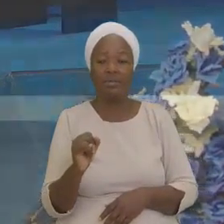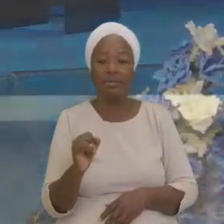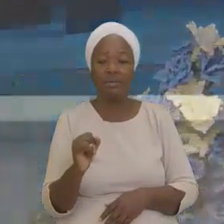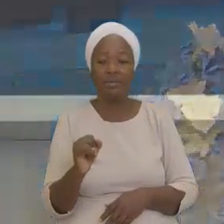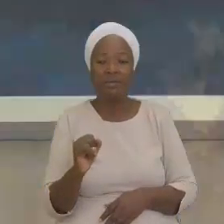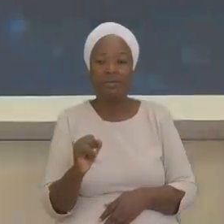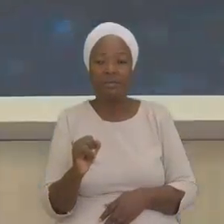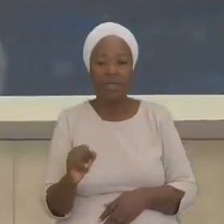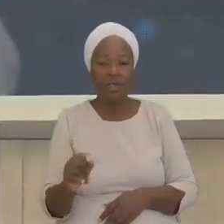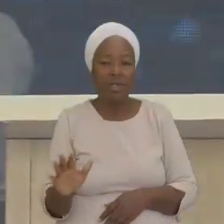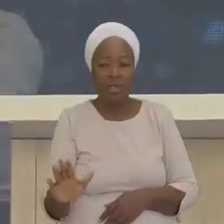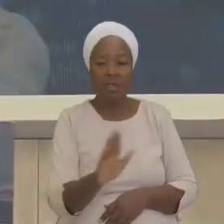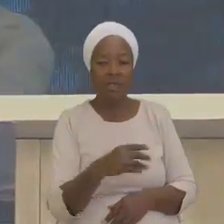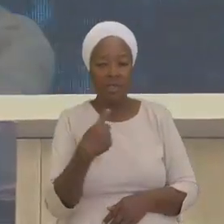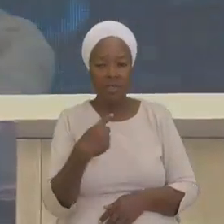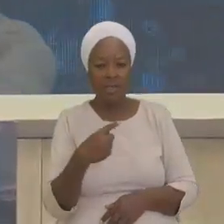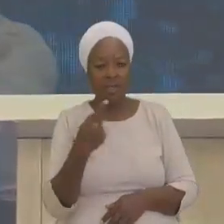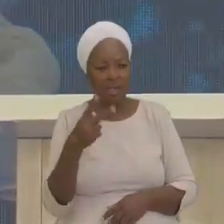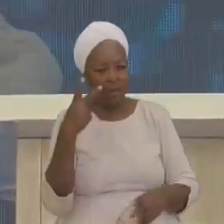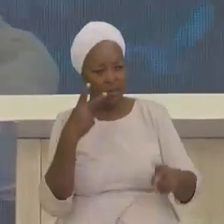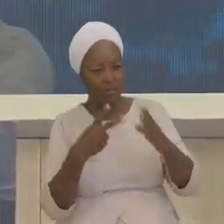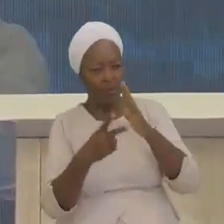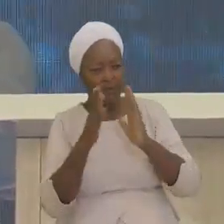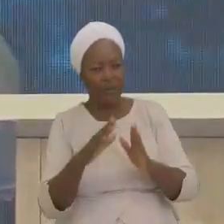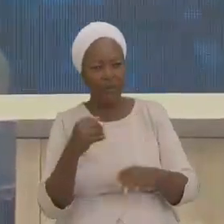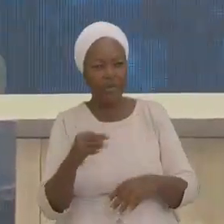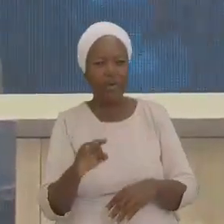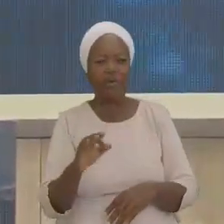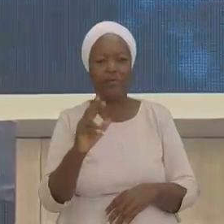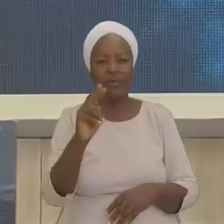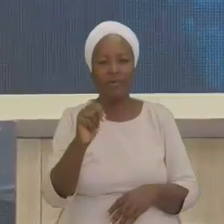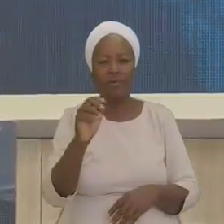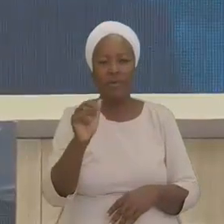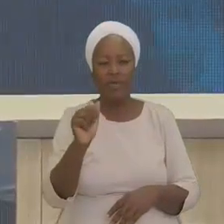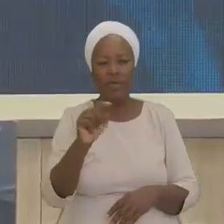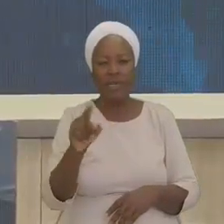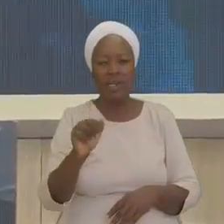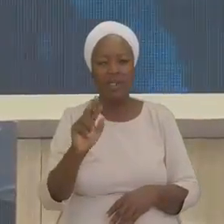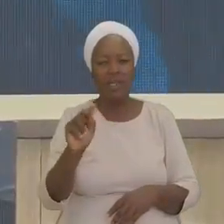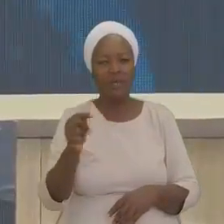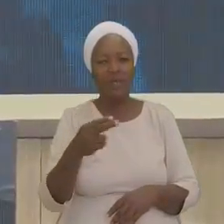They said, the prophet of Nazareth of Galilee.